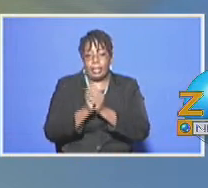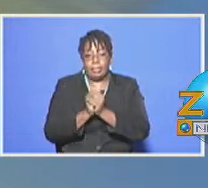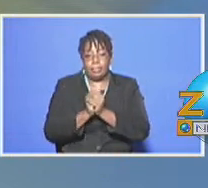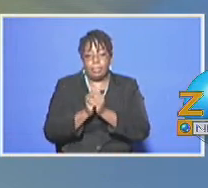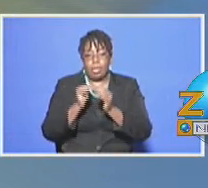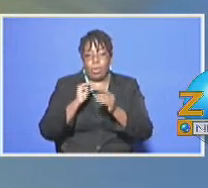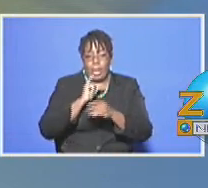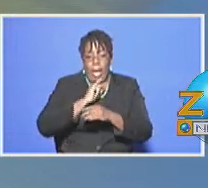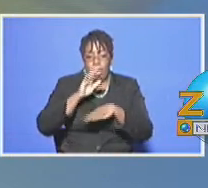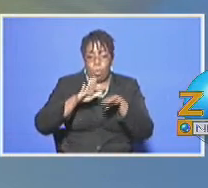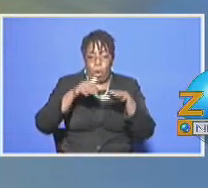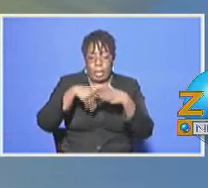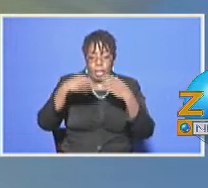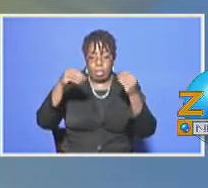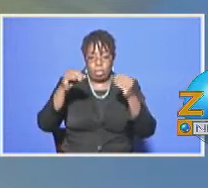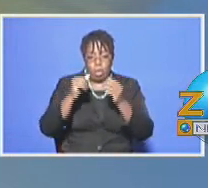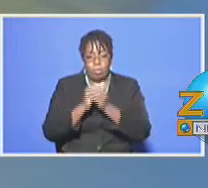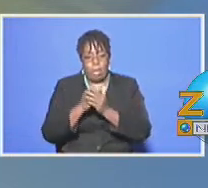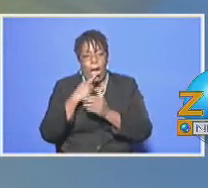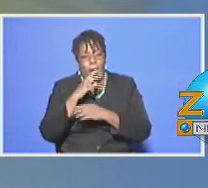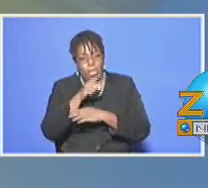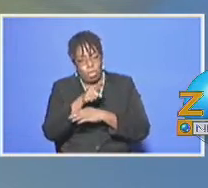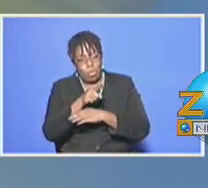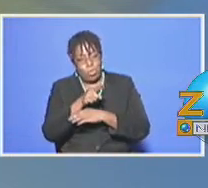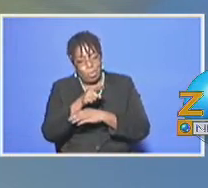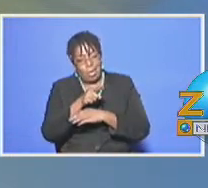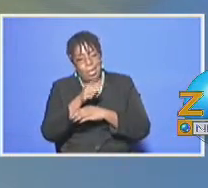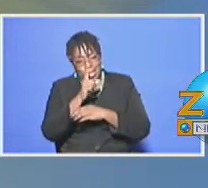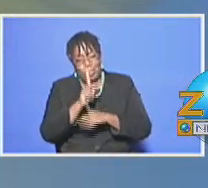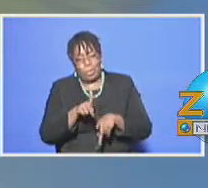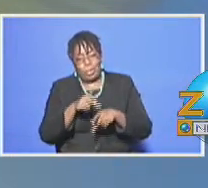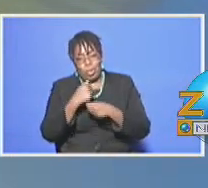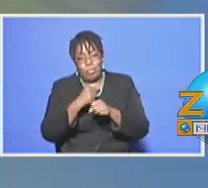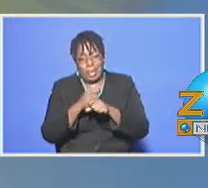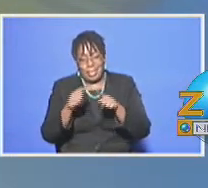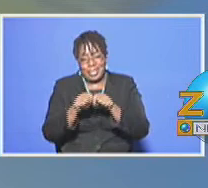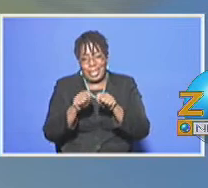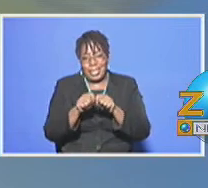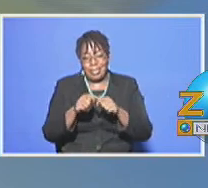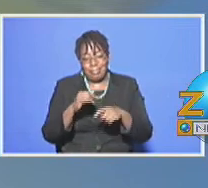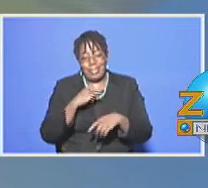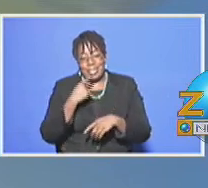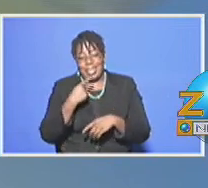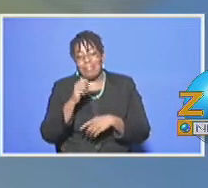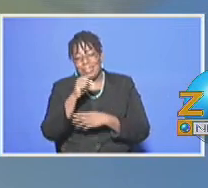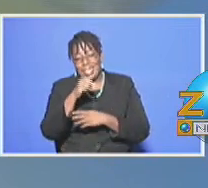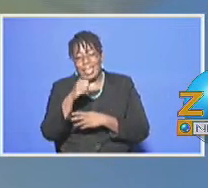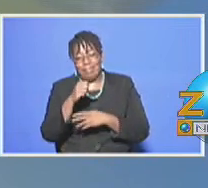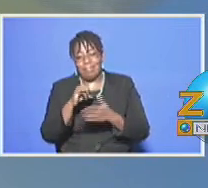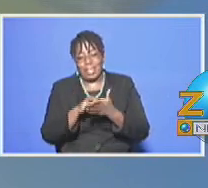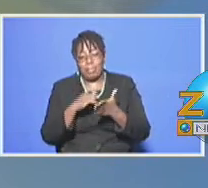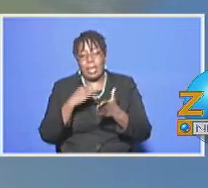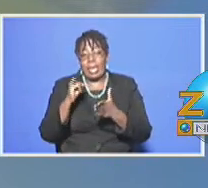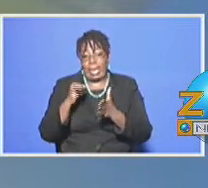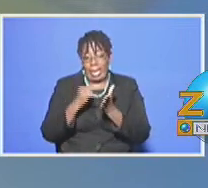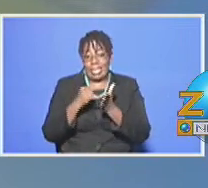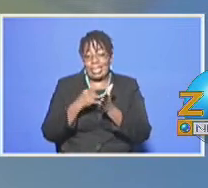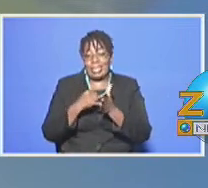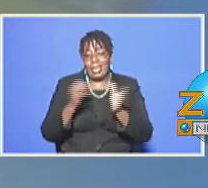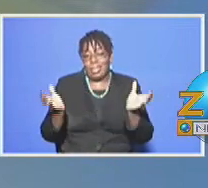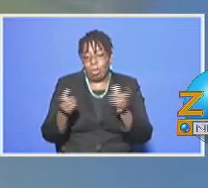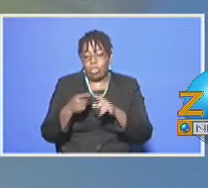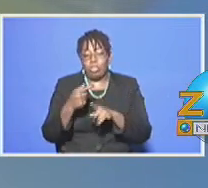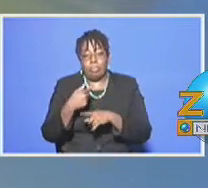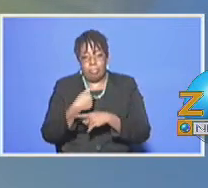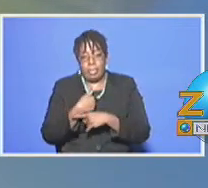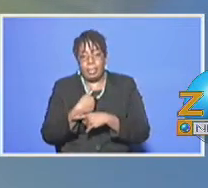and people walk up to me like, are you the sneaker guy? And I'm like, yeah. That's been really encouraging, and persons just